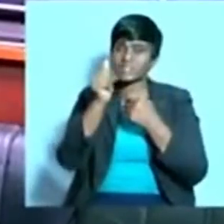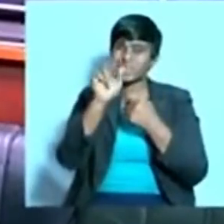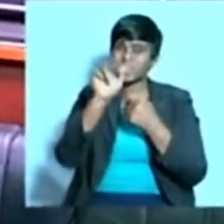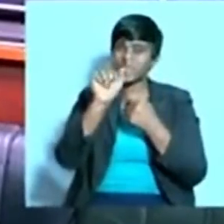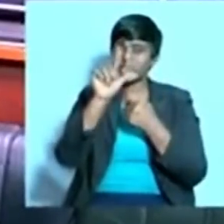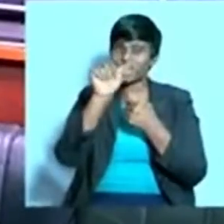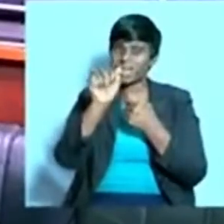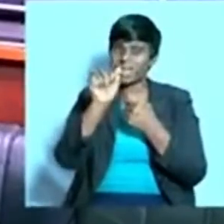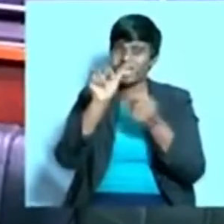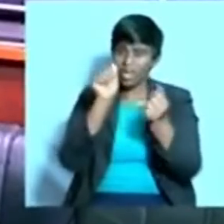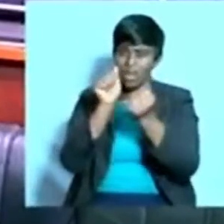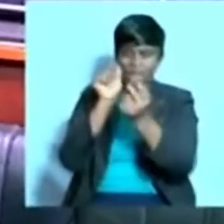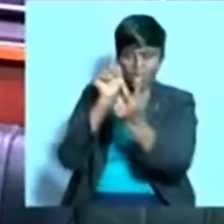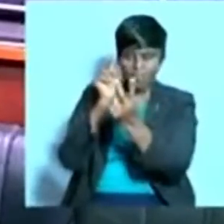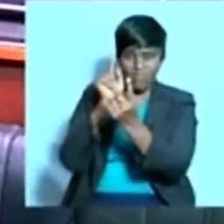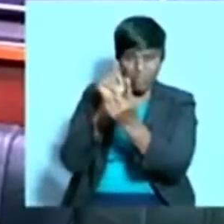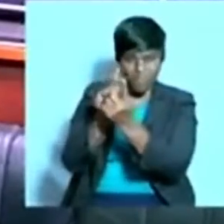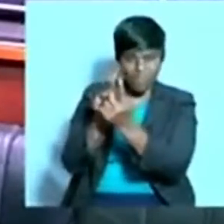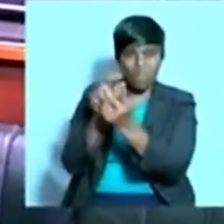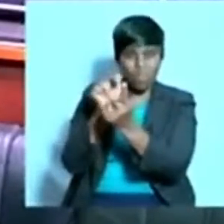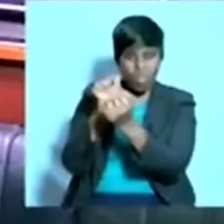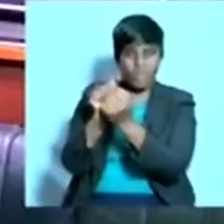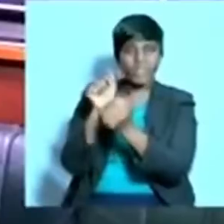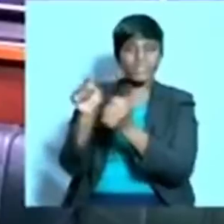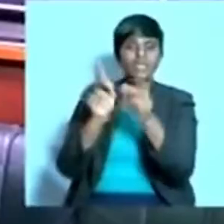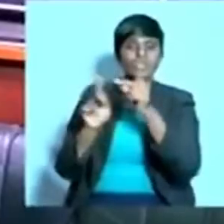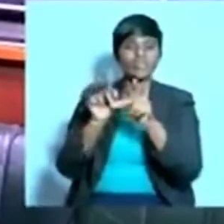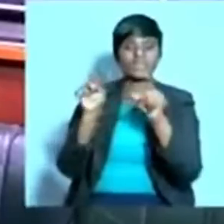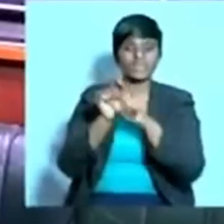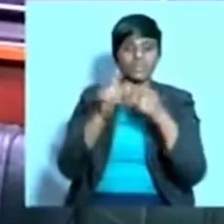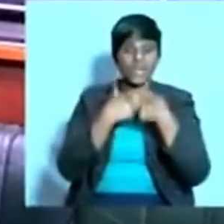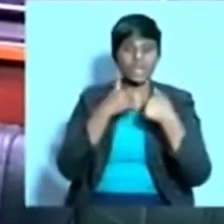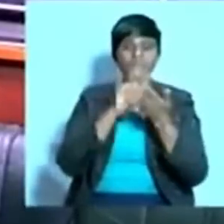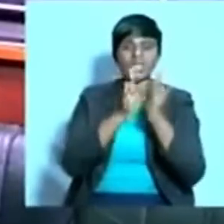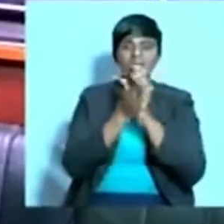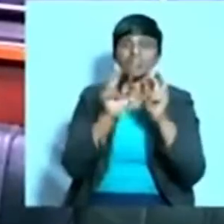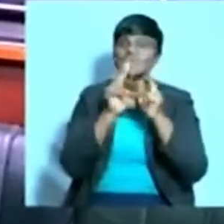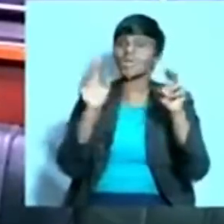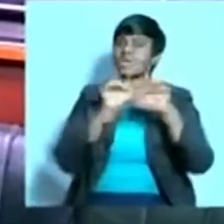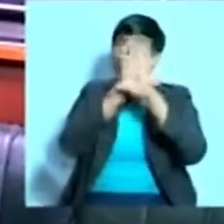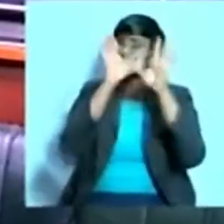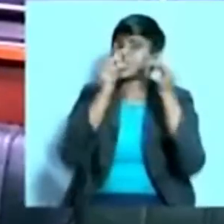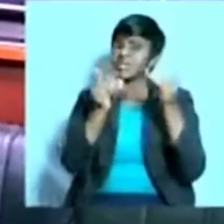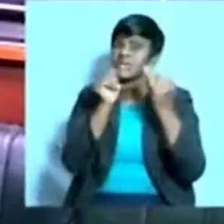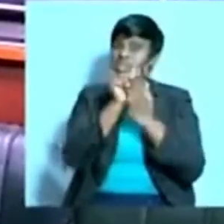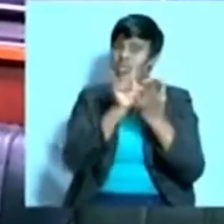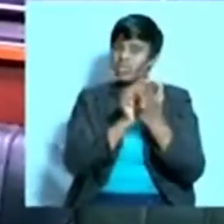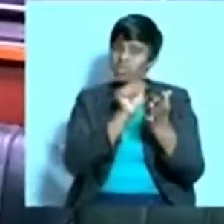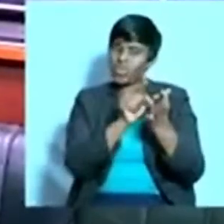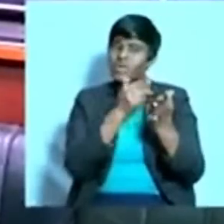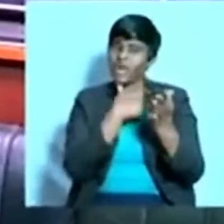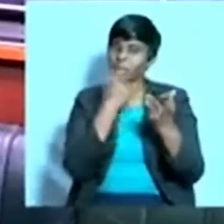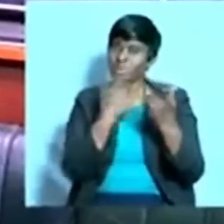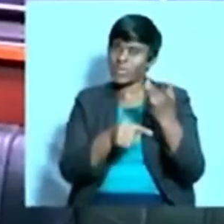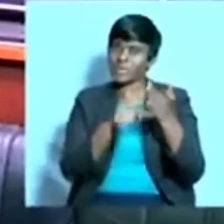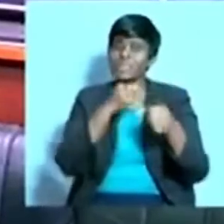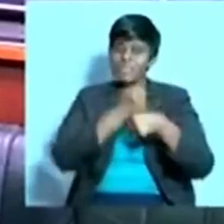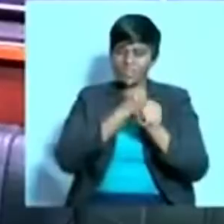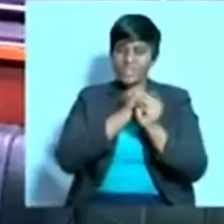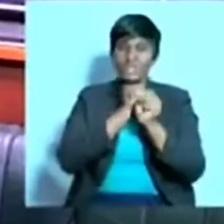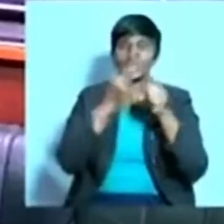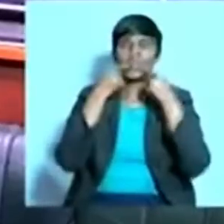versus the people, it has become very clear a law has been